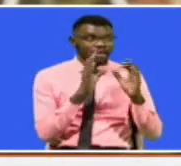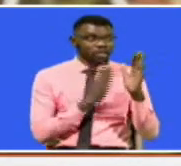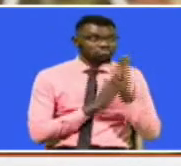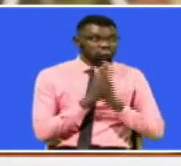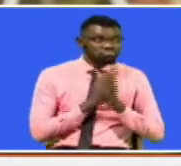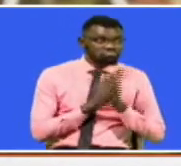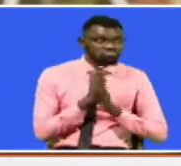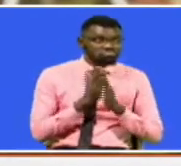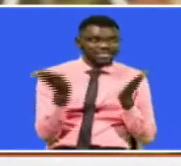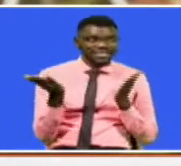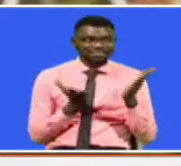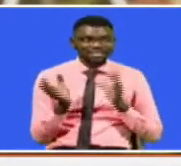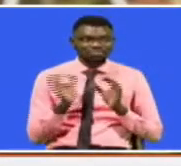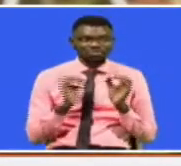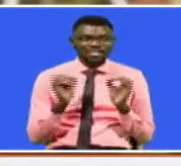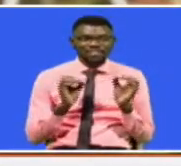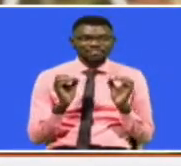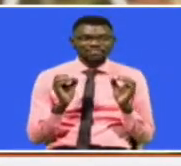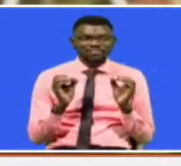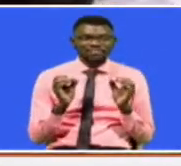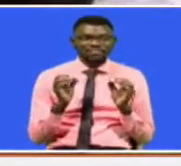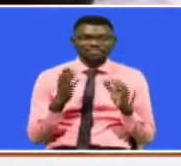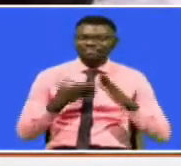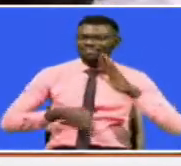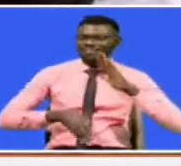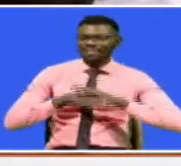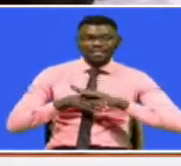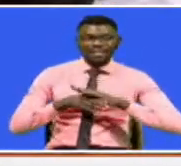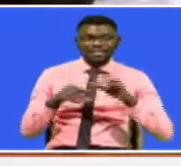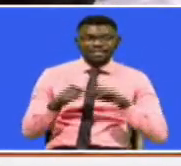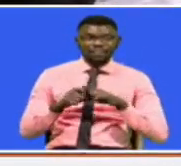services. We became the first county to do leasing.